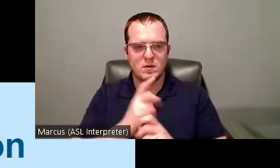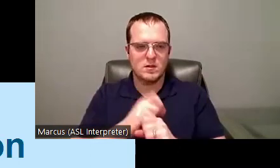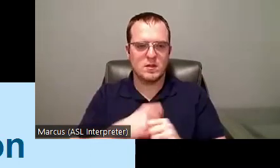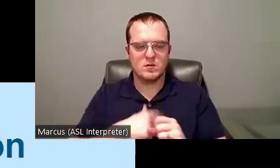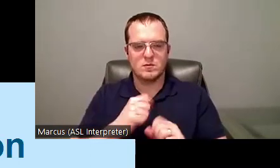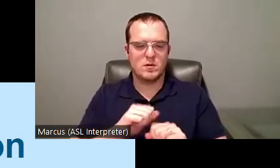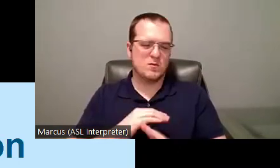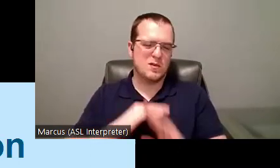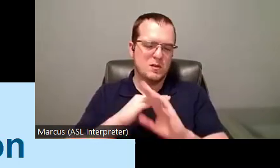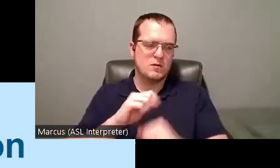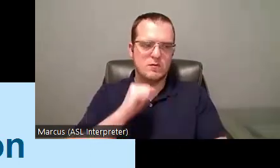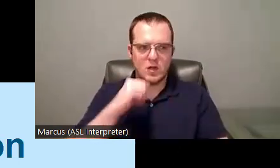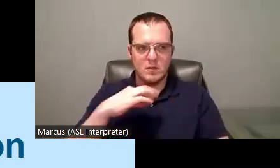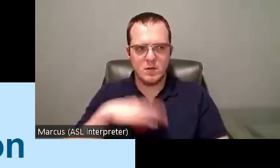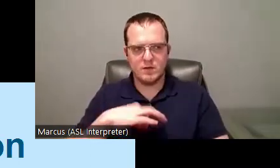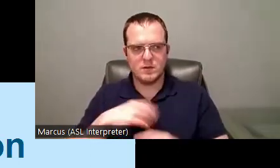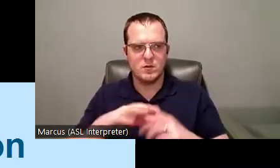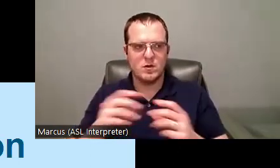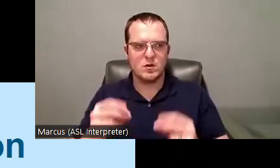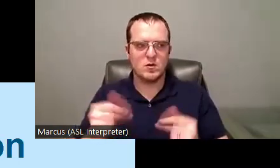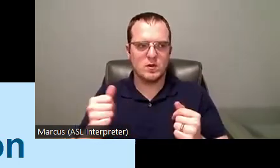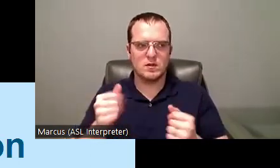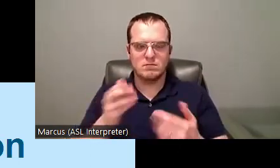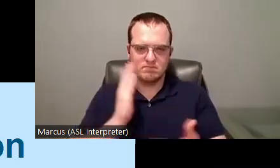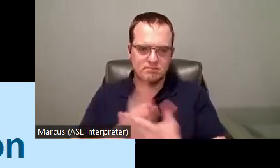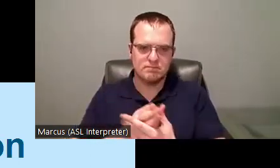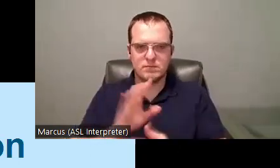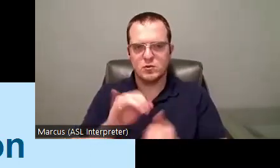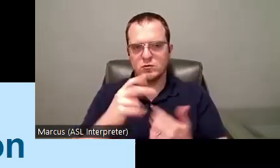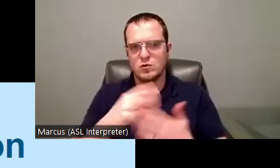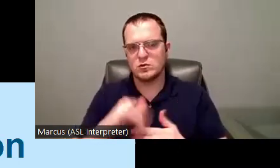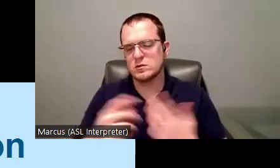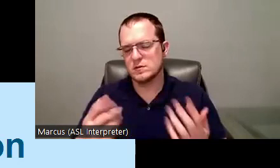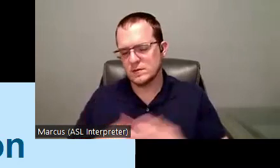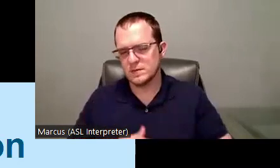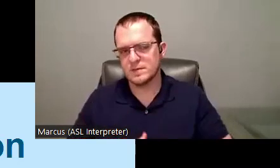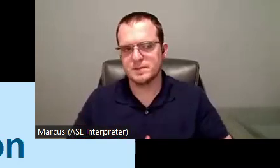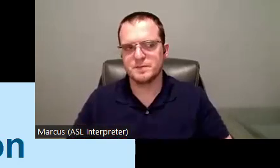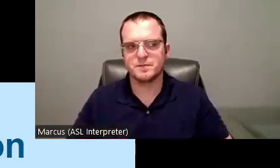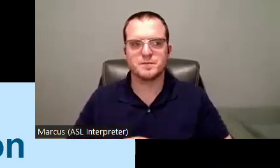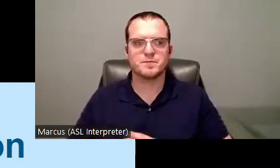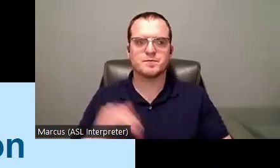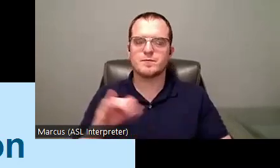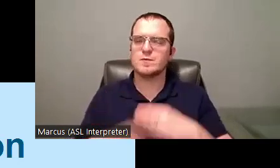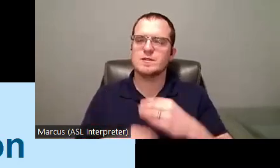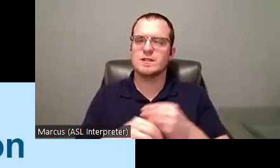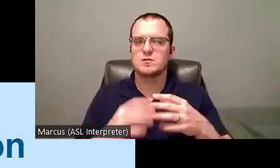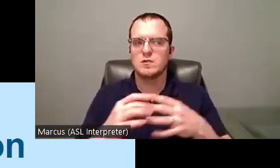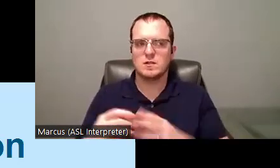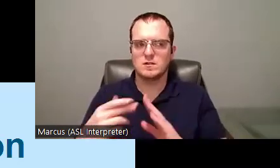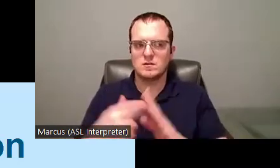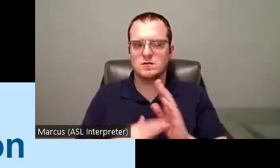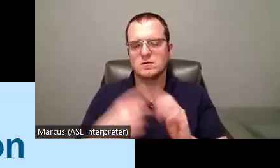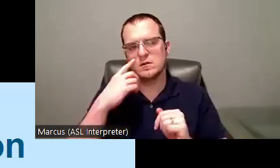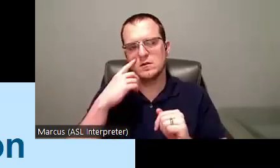for nonprofits that were looking to quickly intervene on projects. There's also additional guidance that's been added for projects